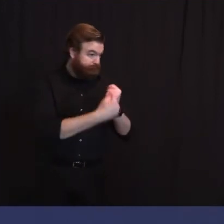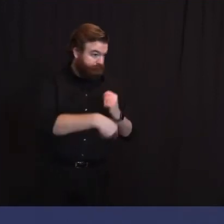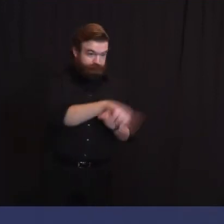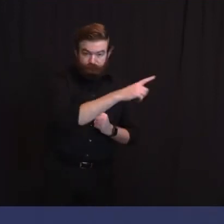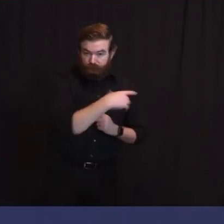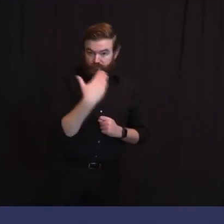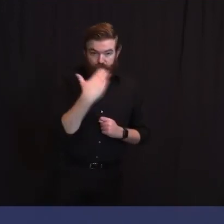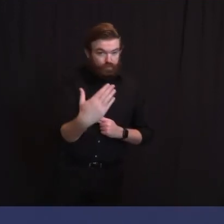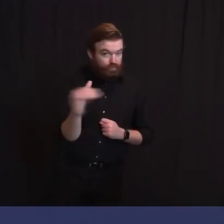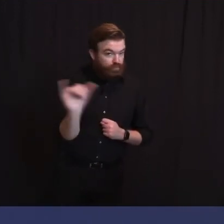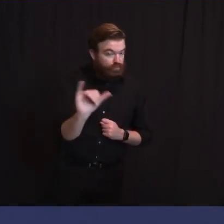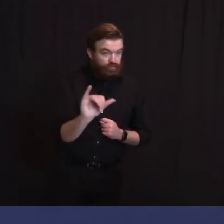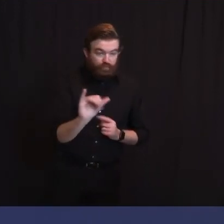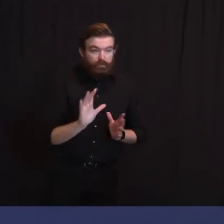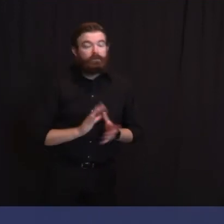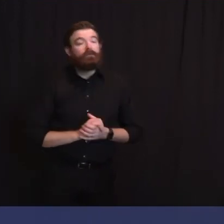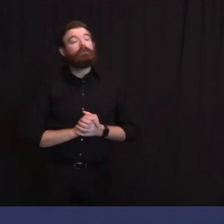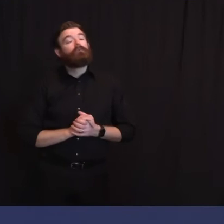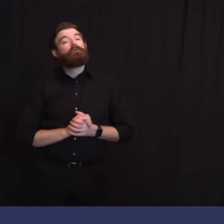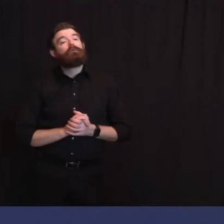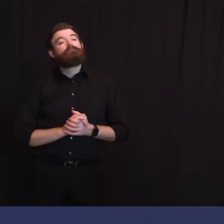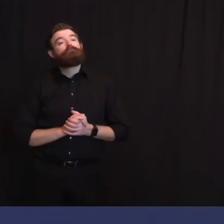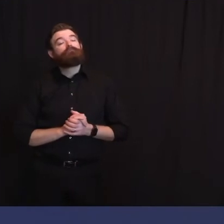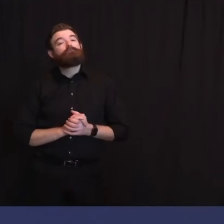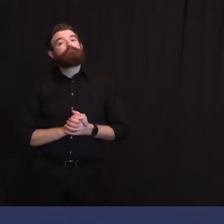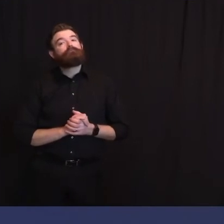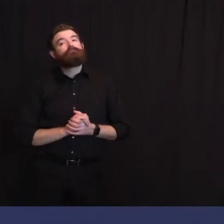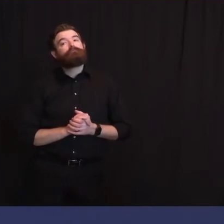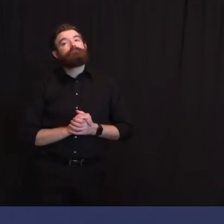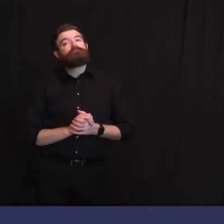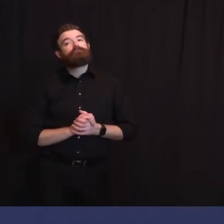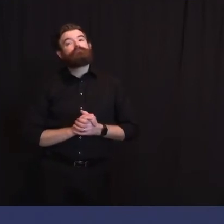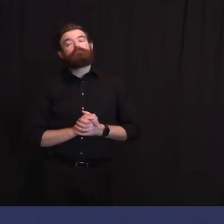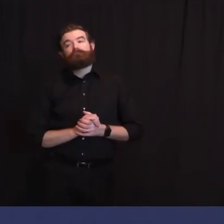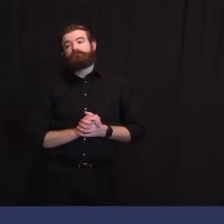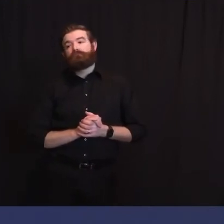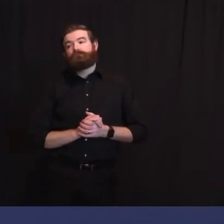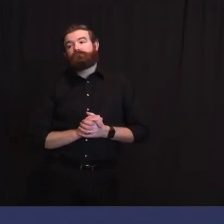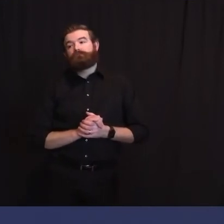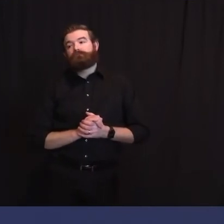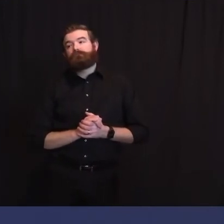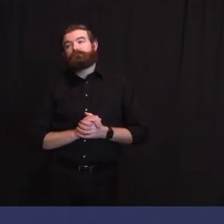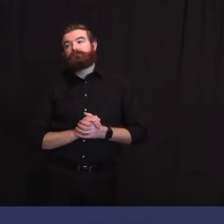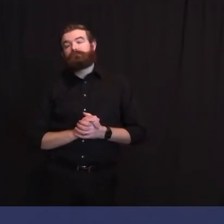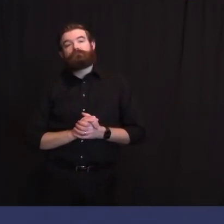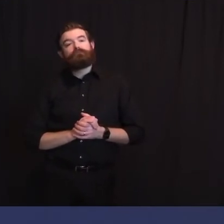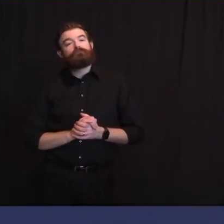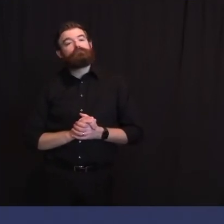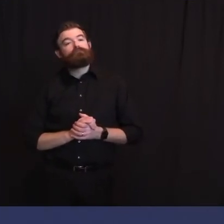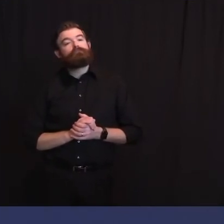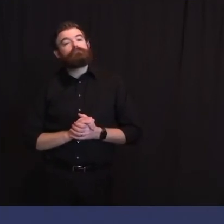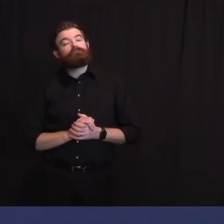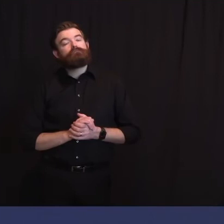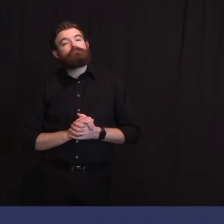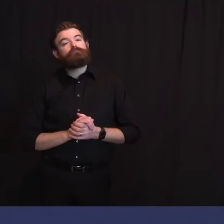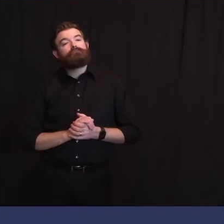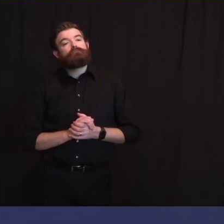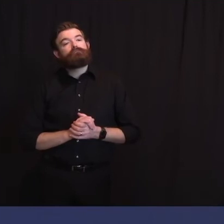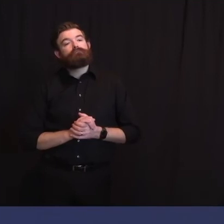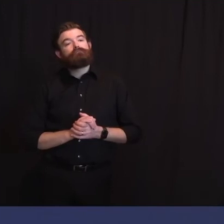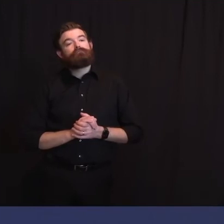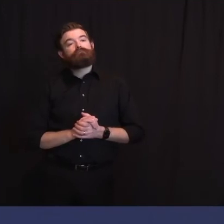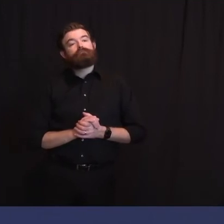great job, including in the deployment to Washington, which is ongoing for the Guard. Again, troopers back yesterday. Guard are still down there.